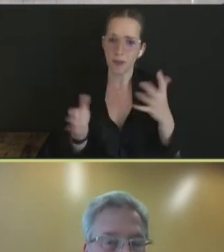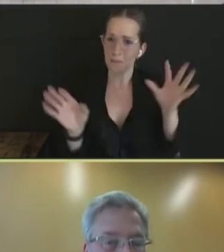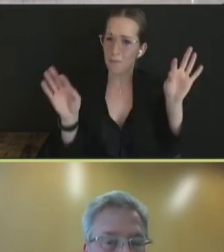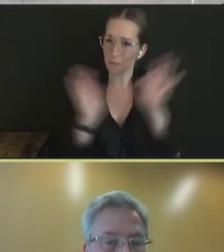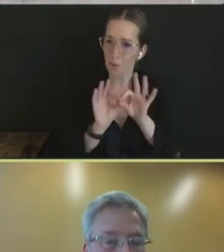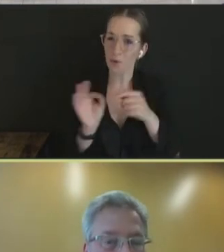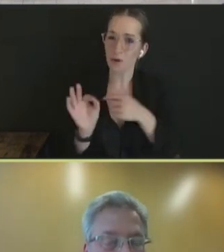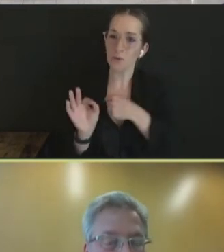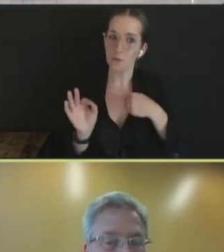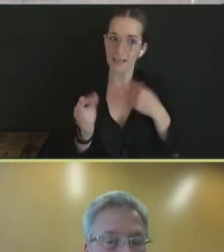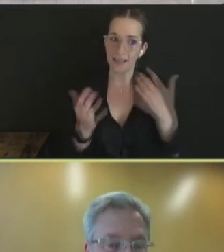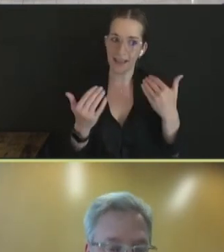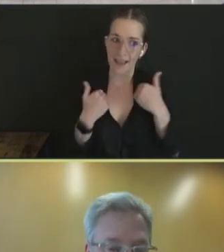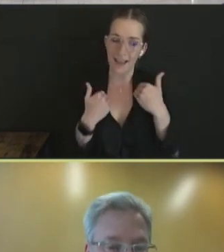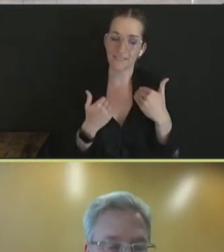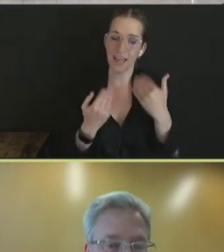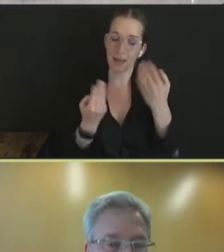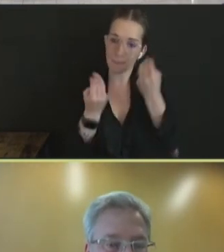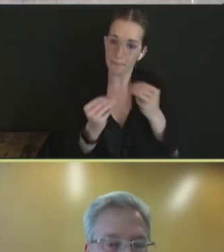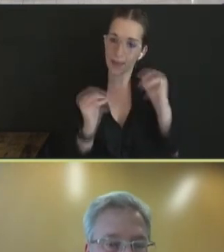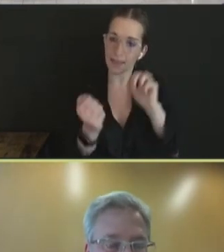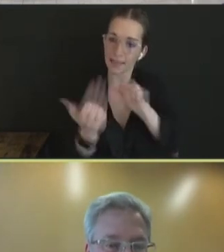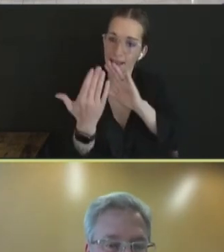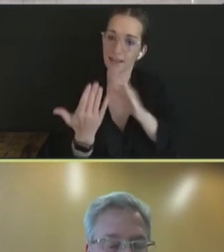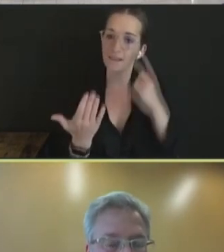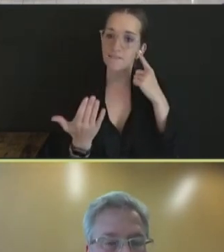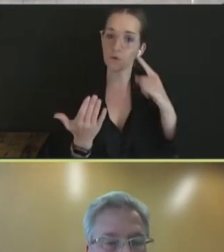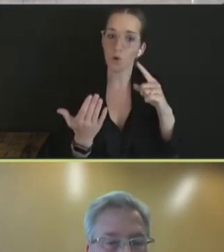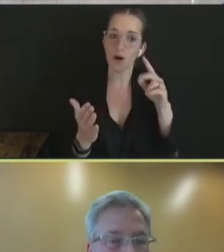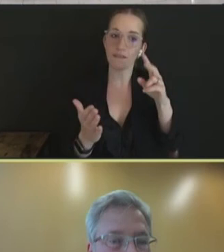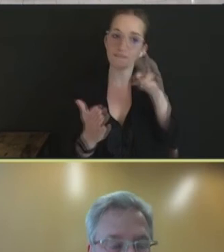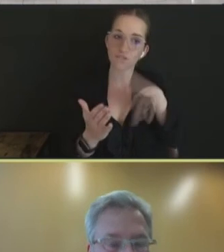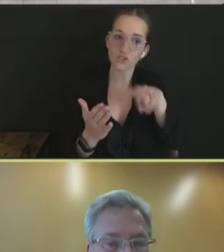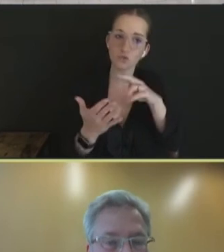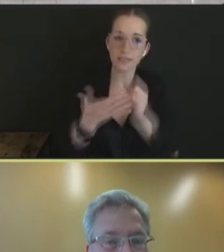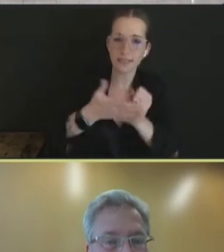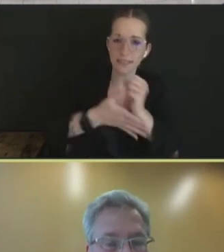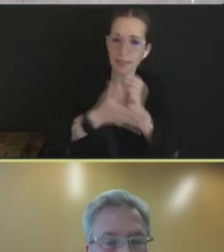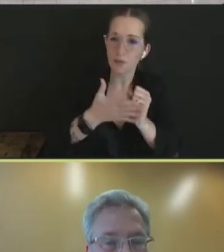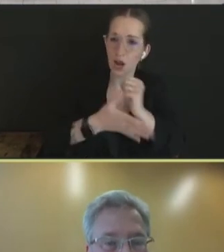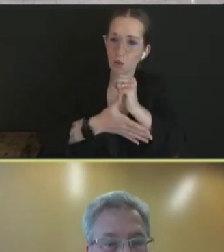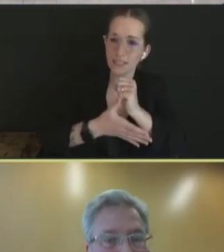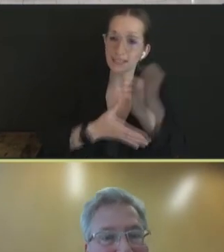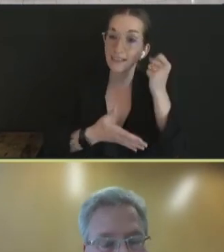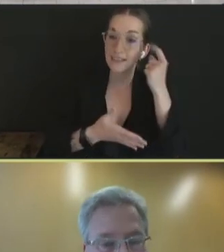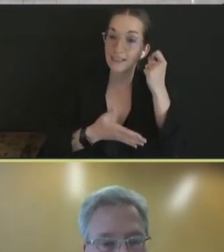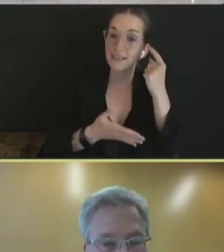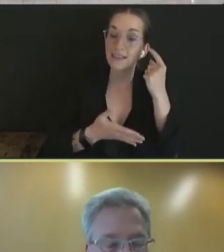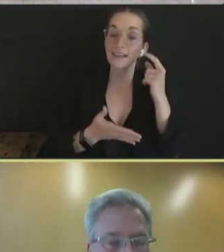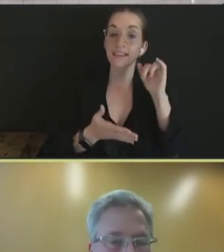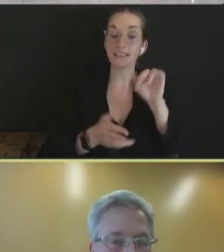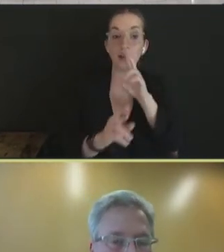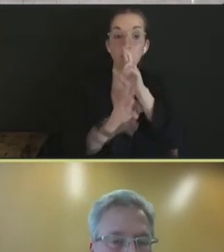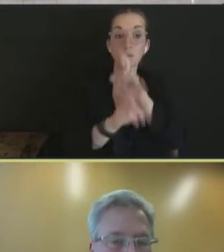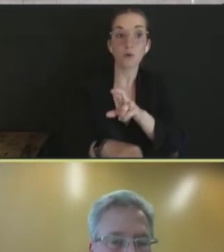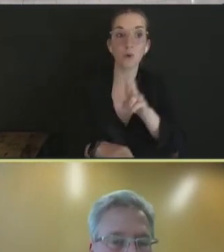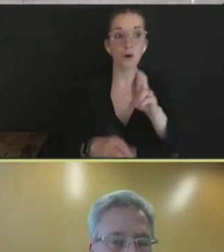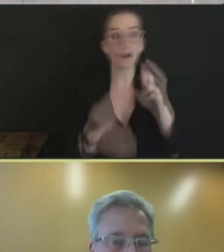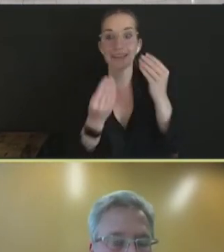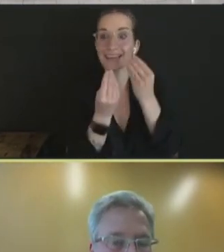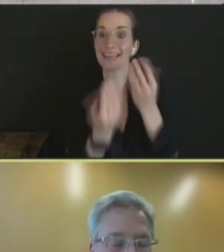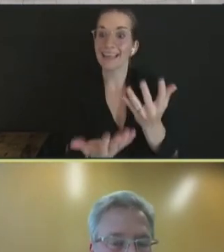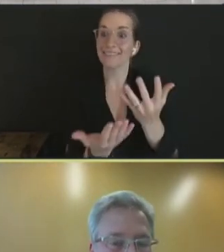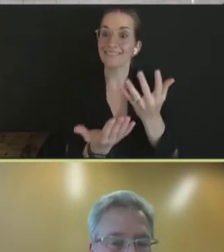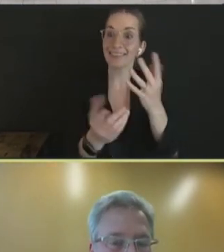methodology for doing the prioritization. It's not so much that it tells the answer,